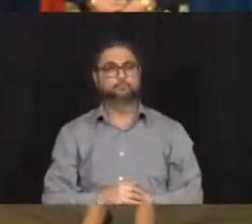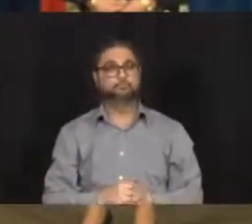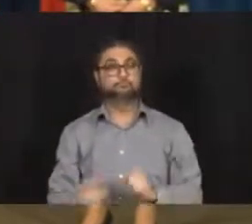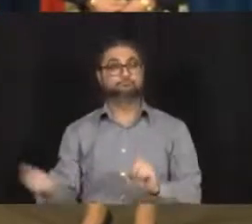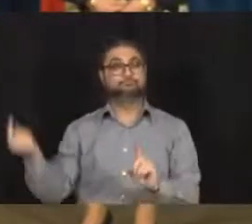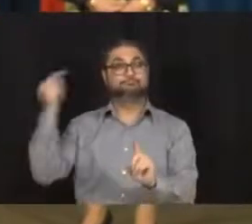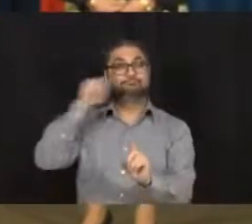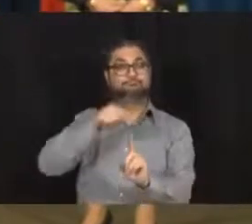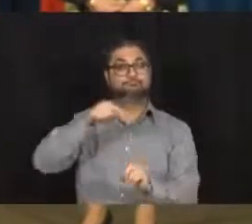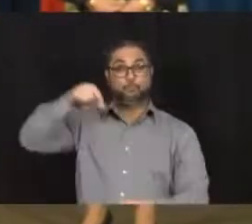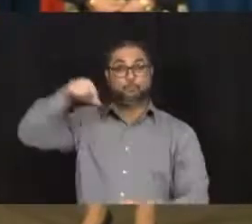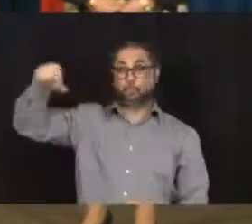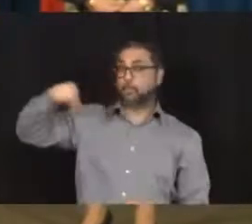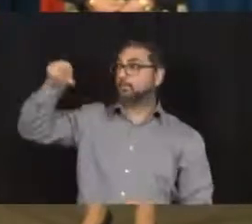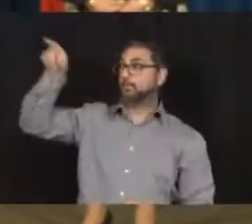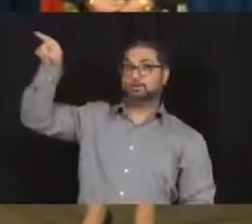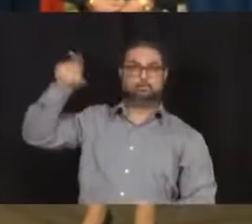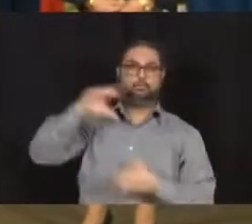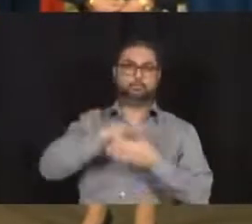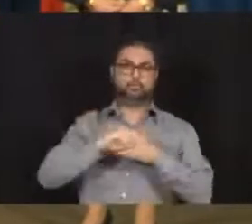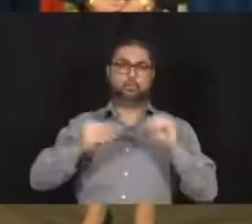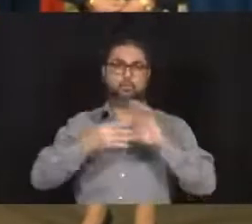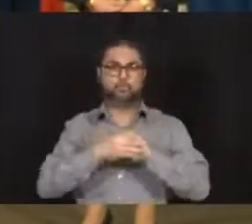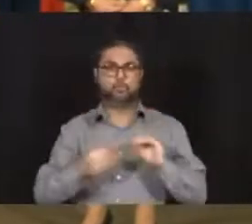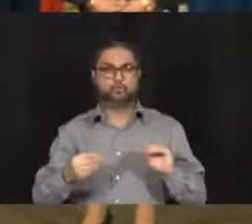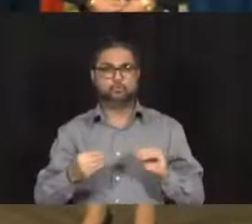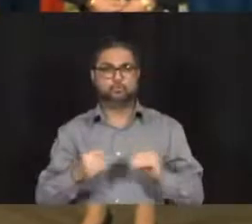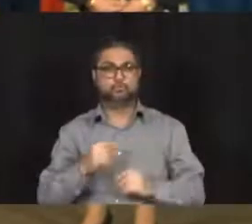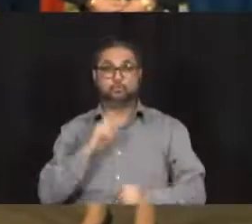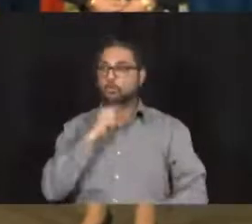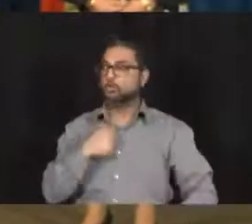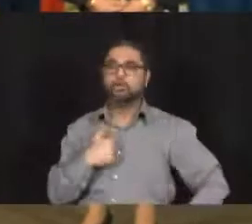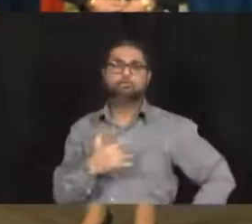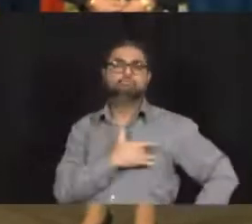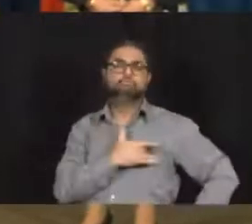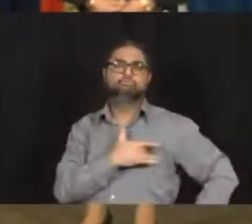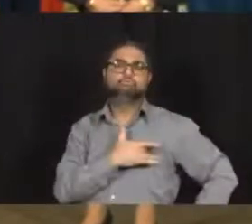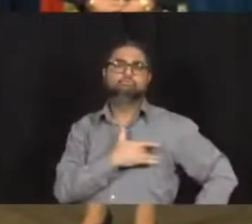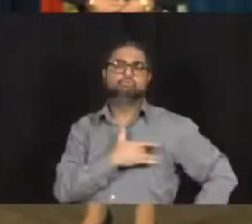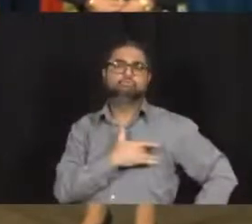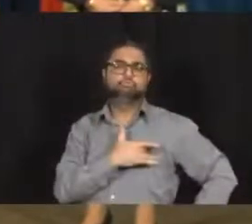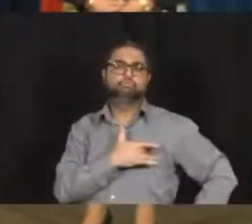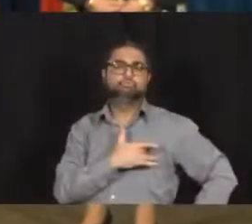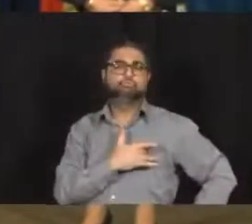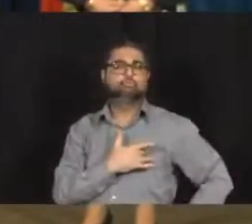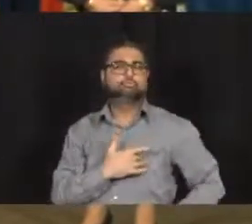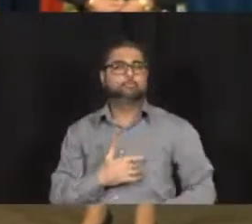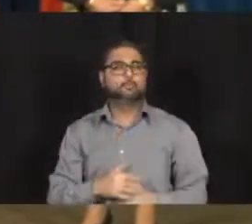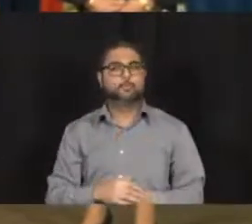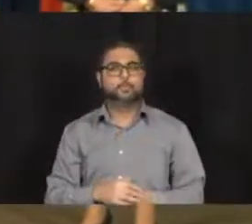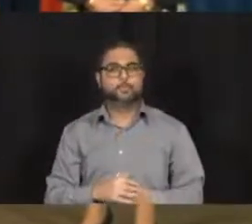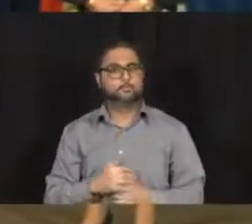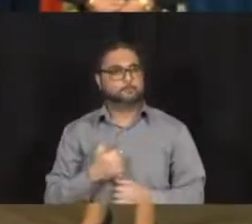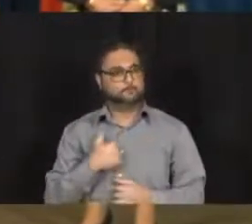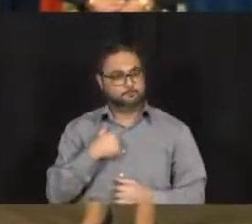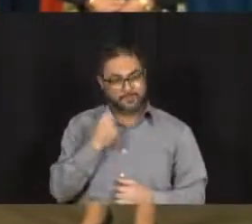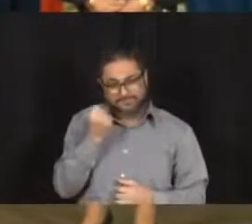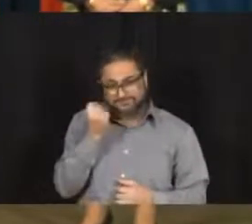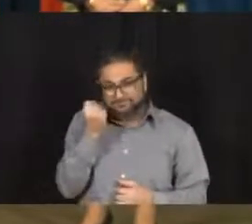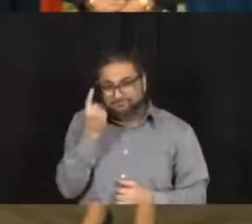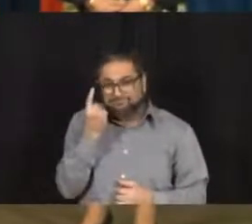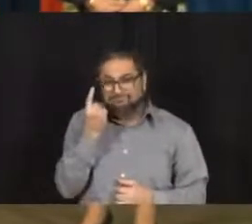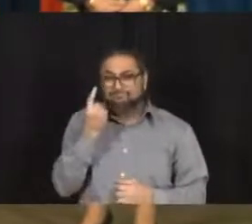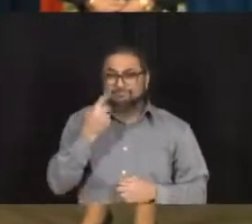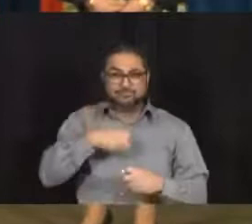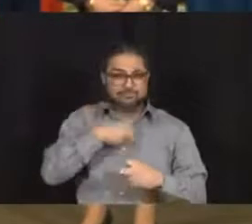Quebec. When I heard that, it's heart-wrenching. How, I know it's very, very difficult. And until you